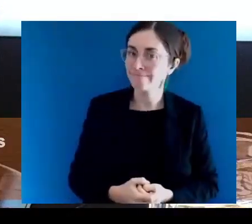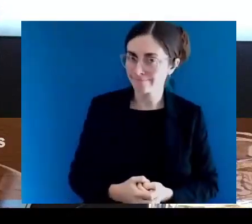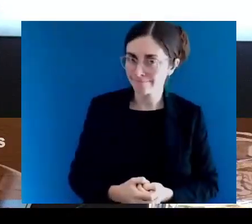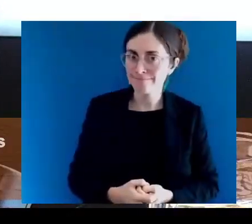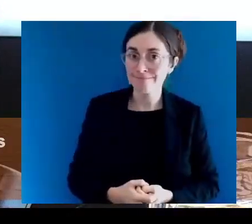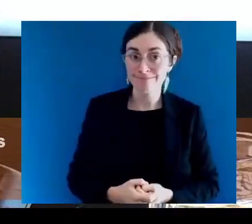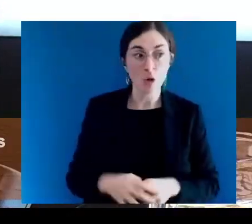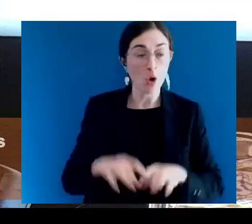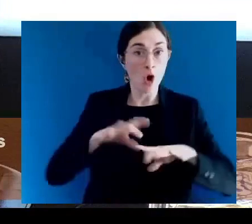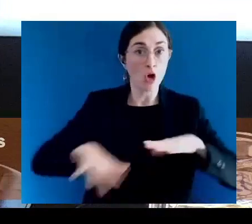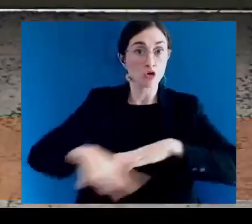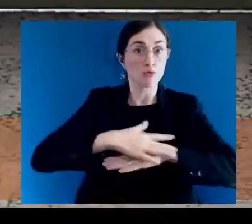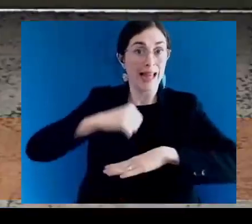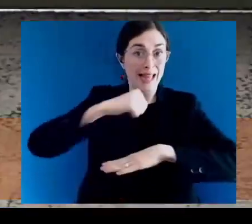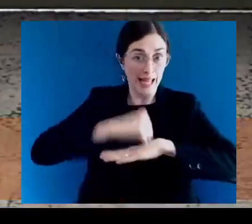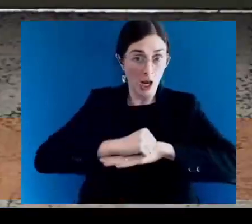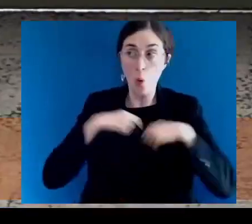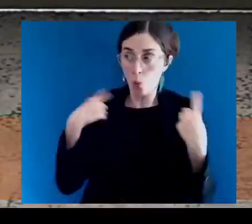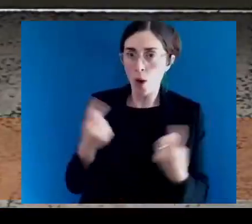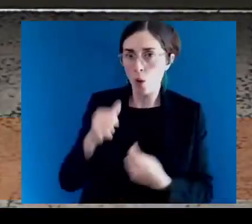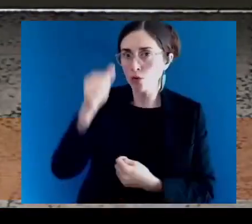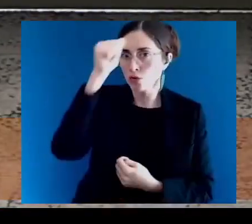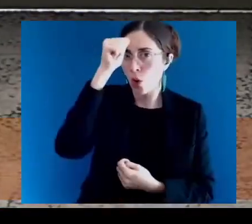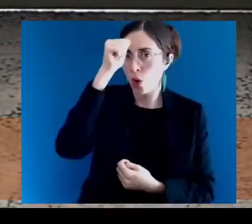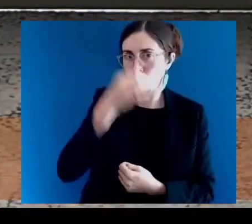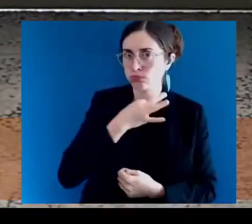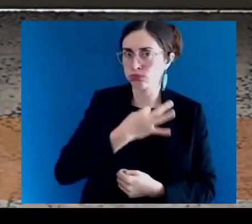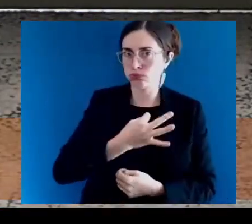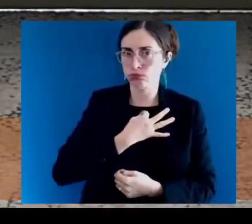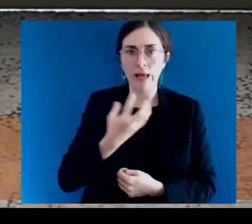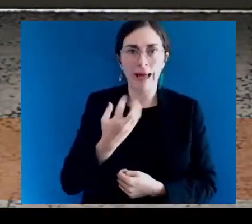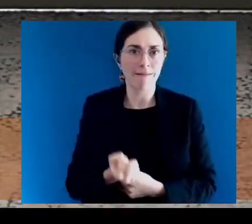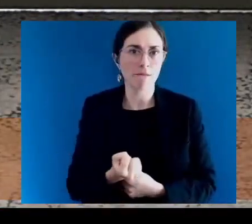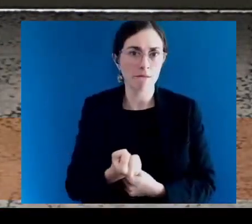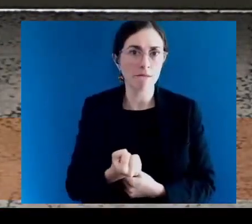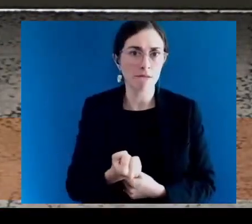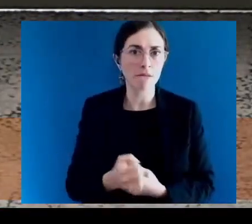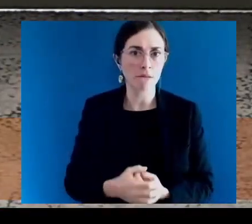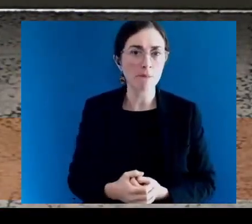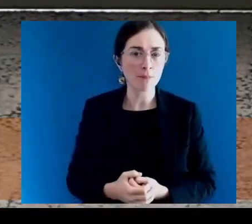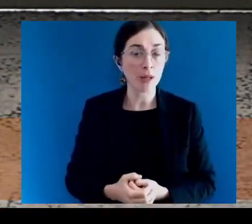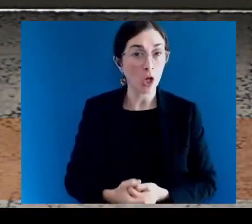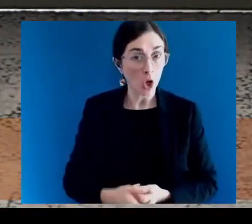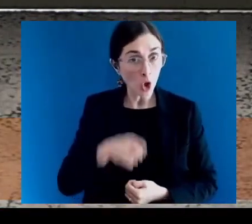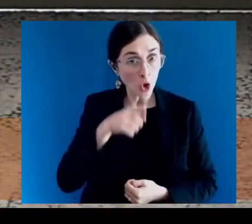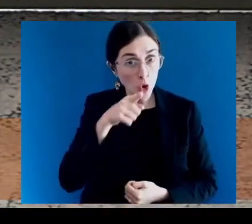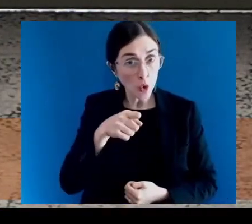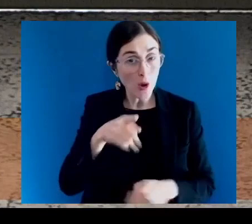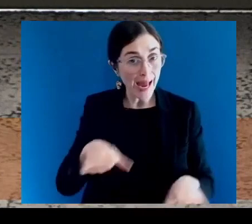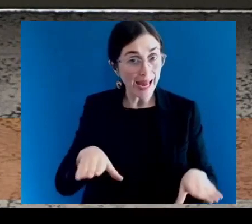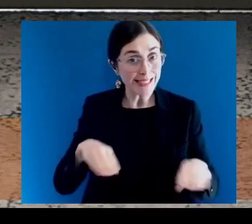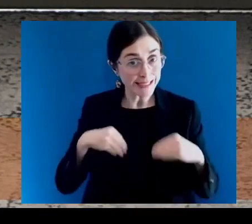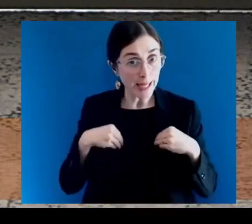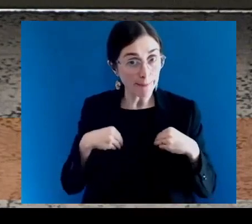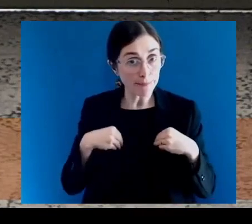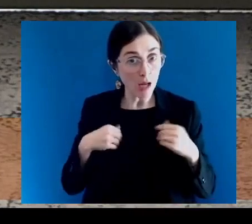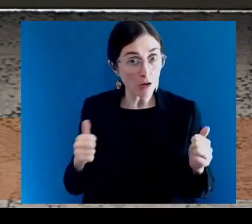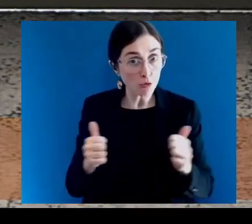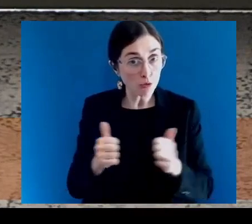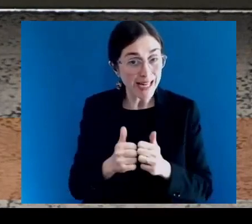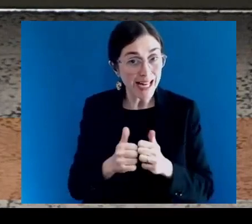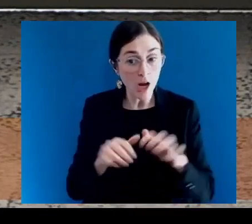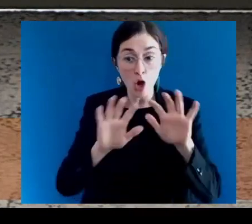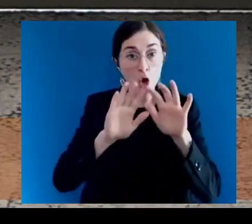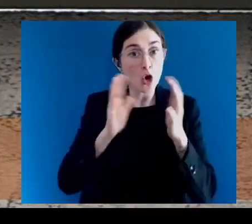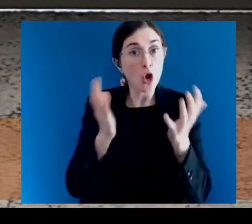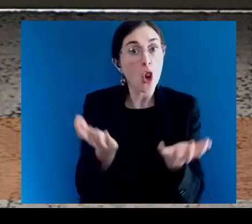known, well-known and well-understood. And in a broad sense, do you accept that global